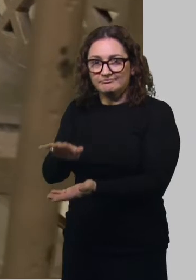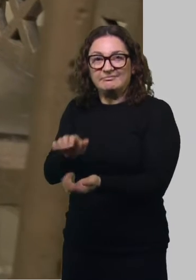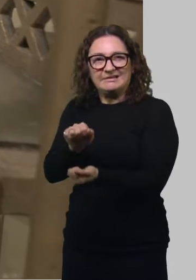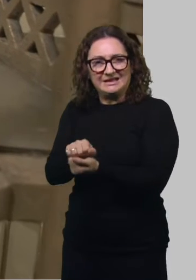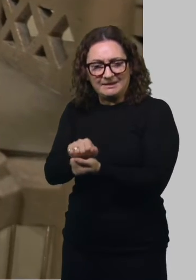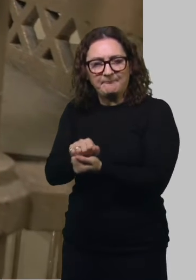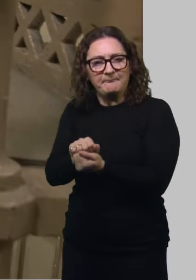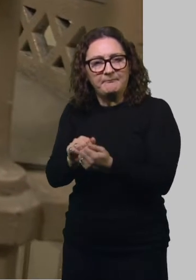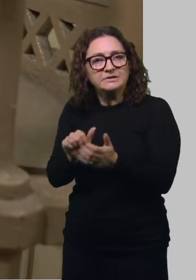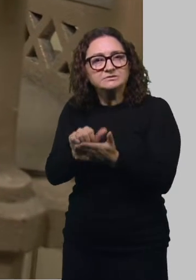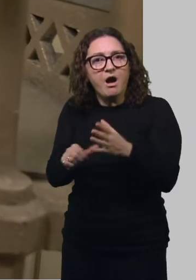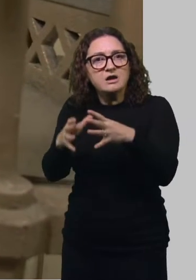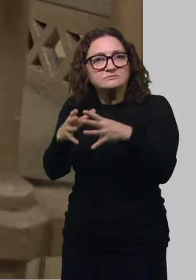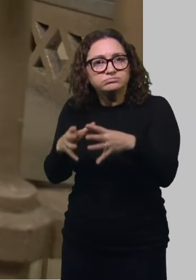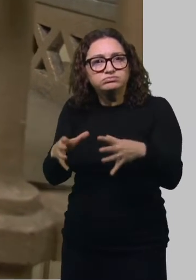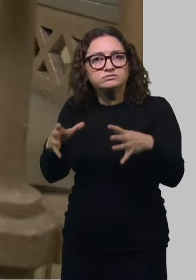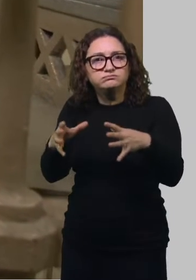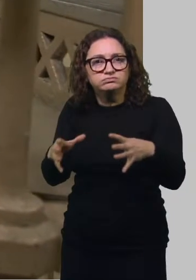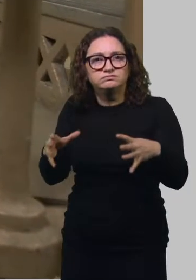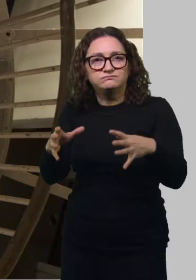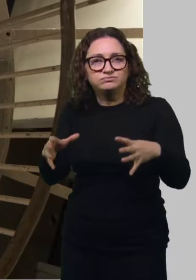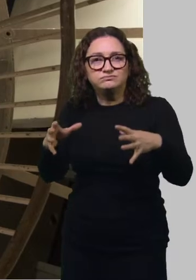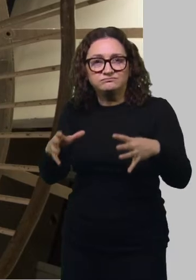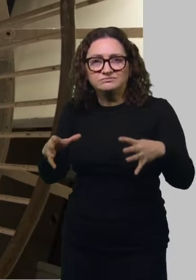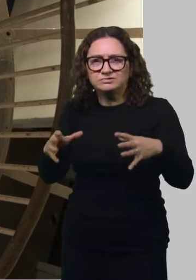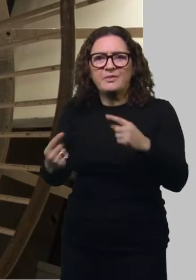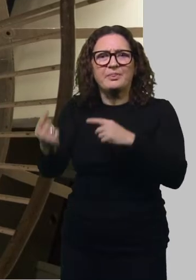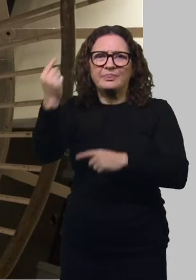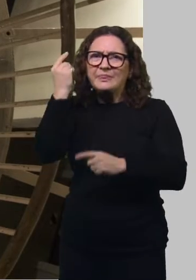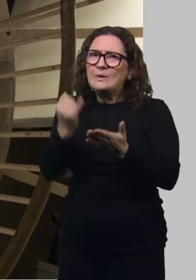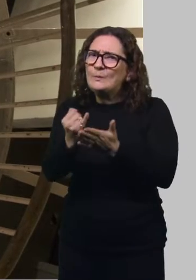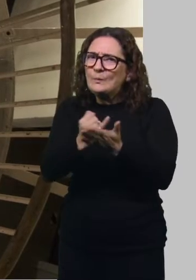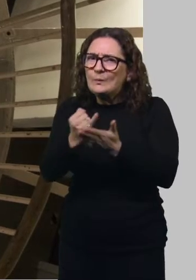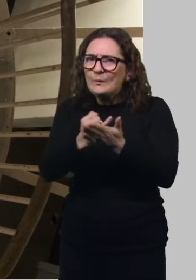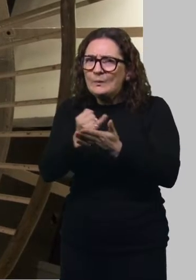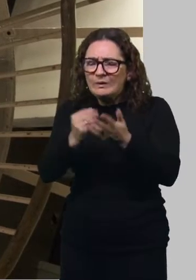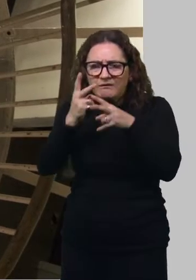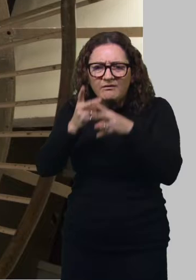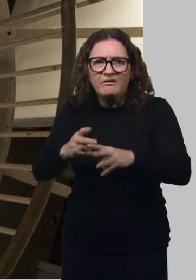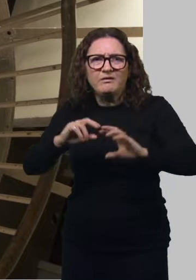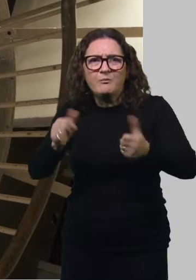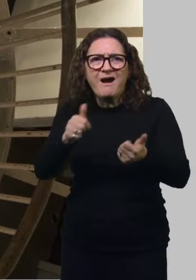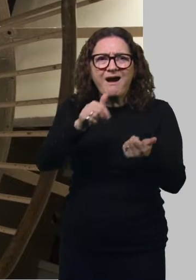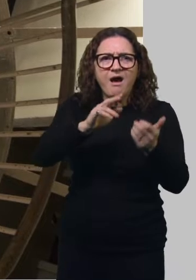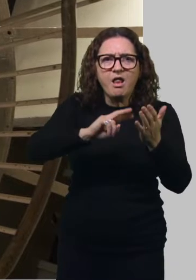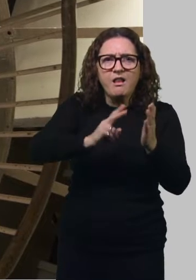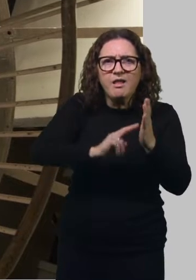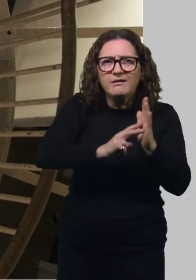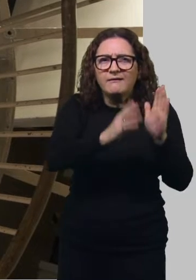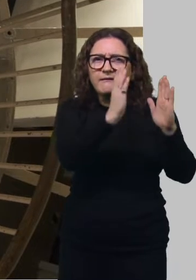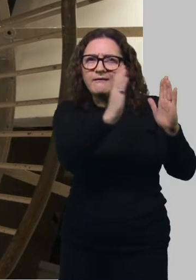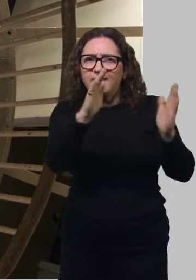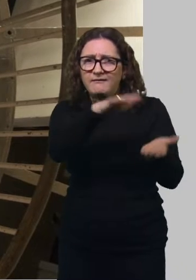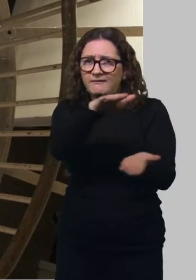fire. The archives were not well organised in those days. There were no archive staff to look after them, just House of Lords clerks during their spare